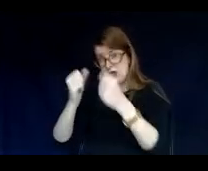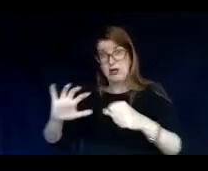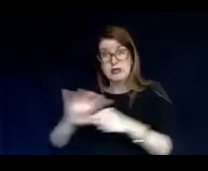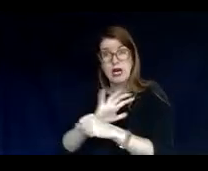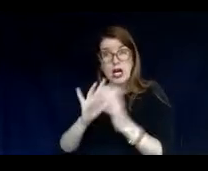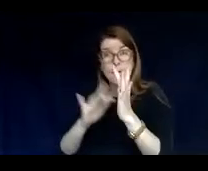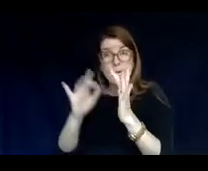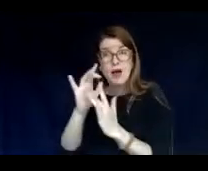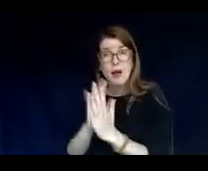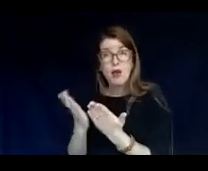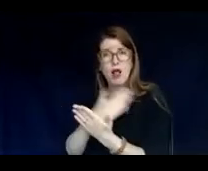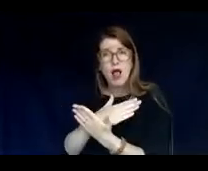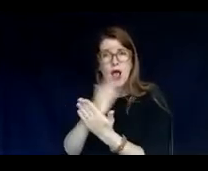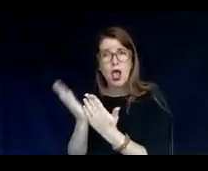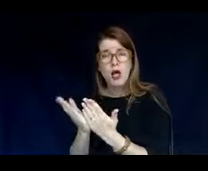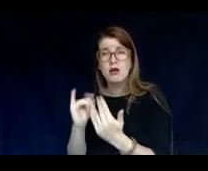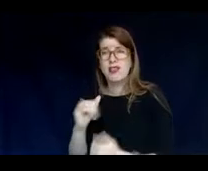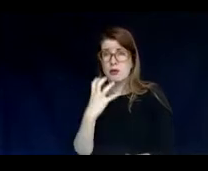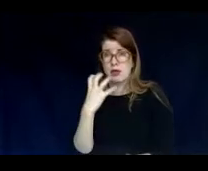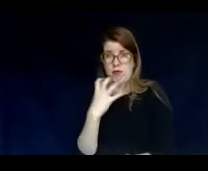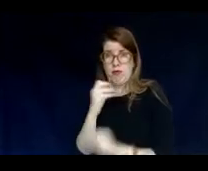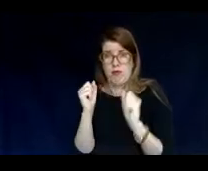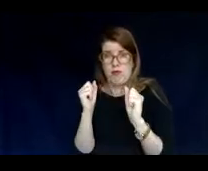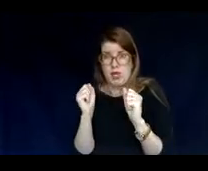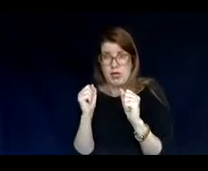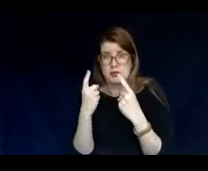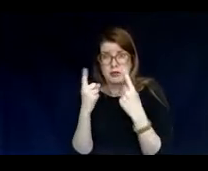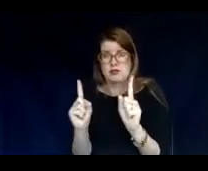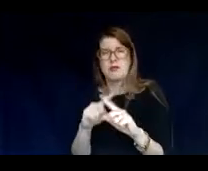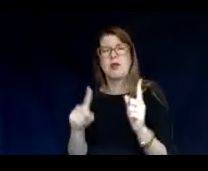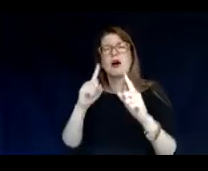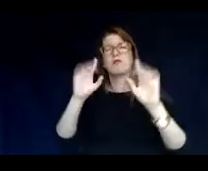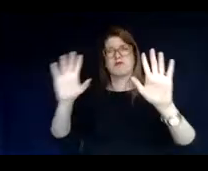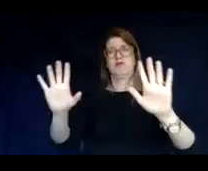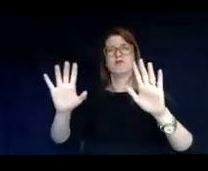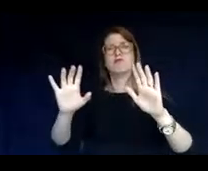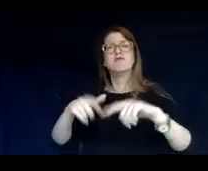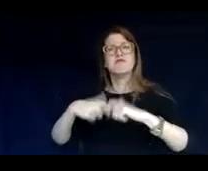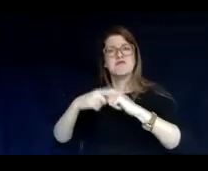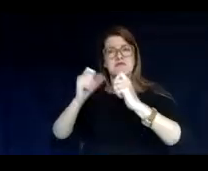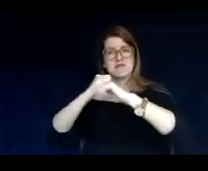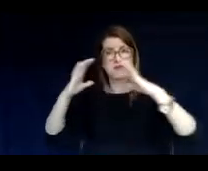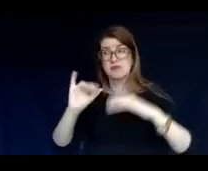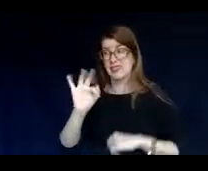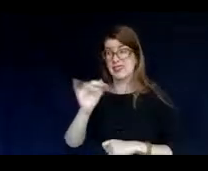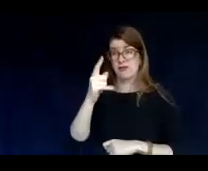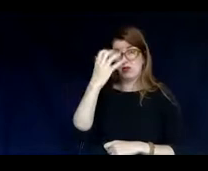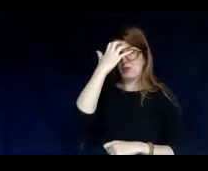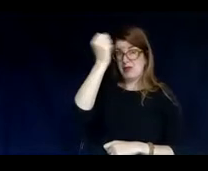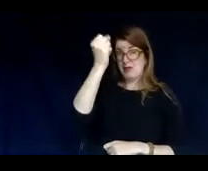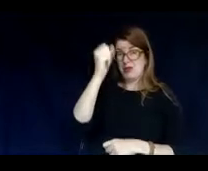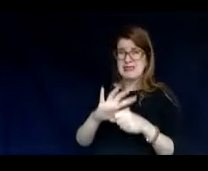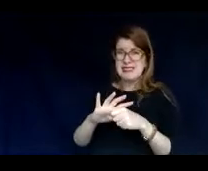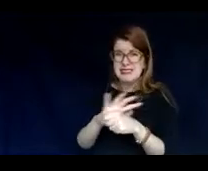finish, Genesis to Revelation. I mean, that would be an amazing accomplishment in itself. But think about this. What if you memorize the